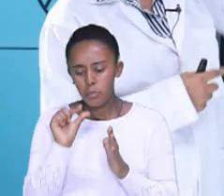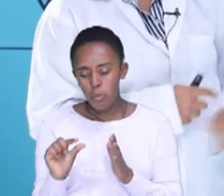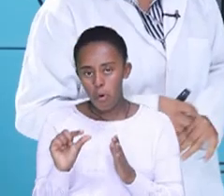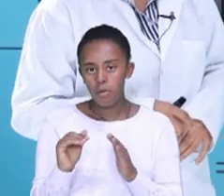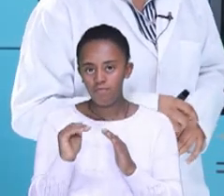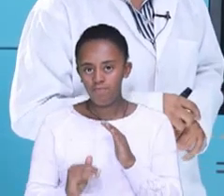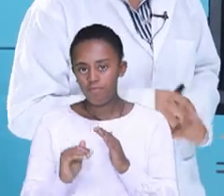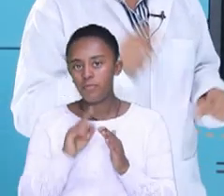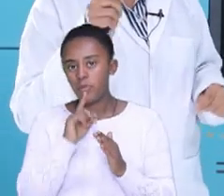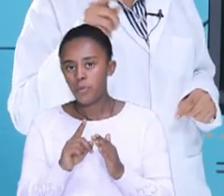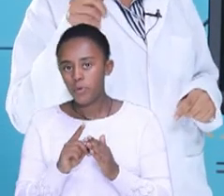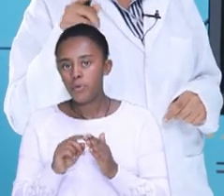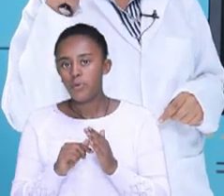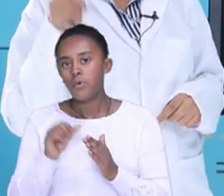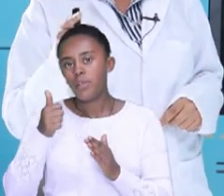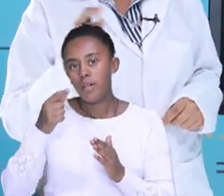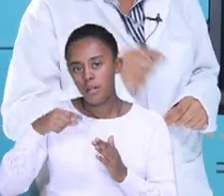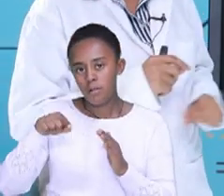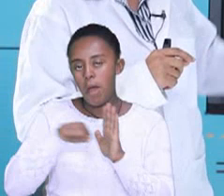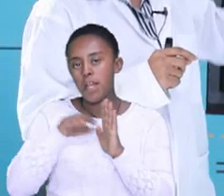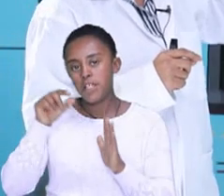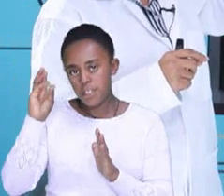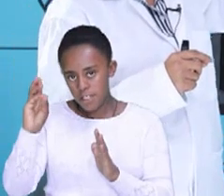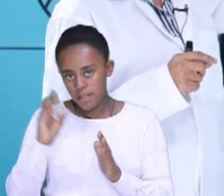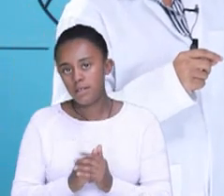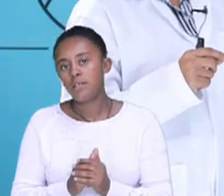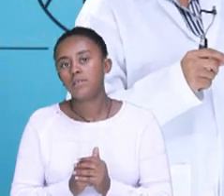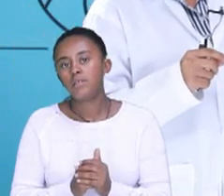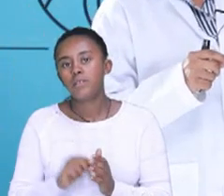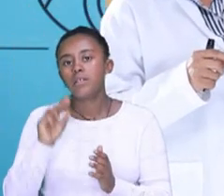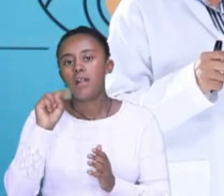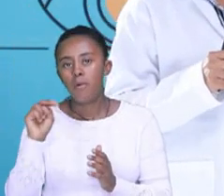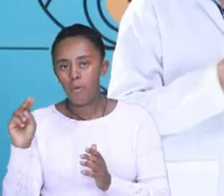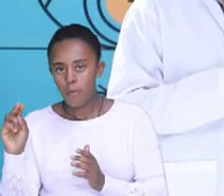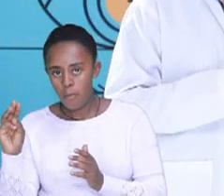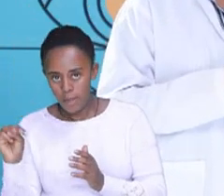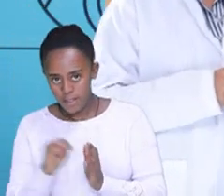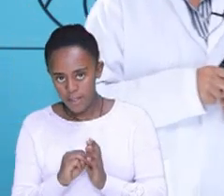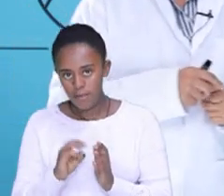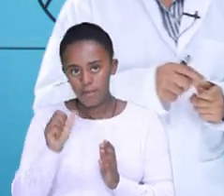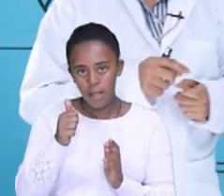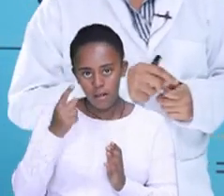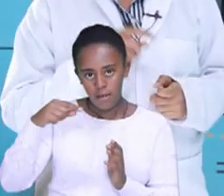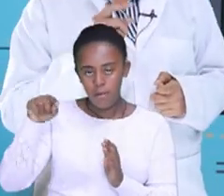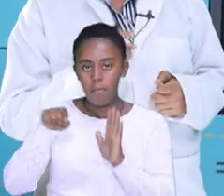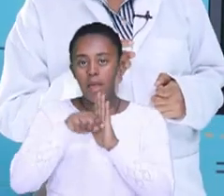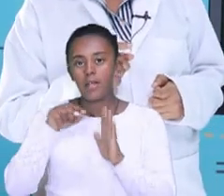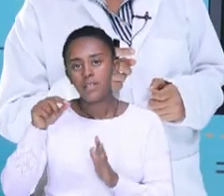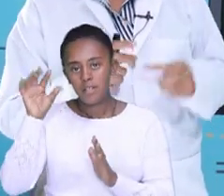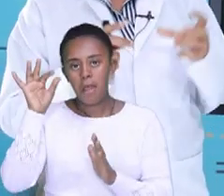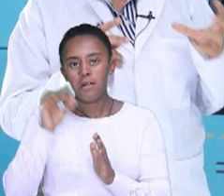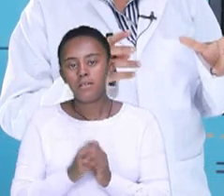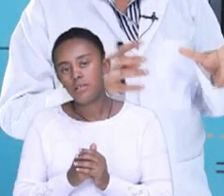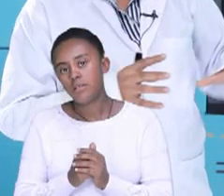of millimeter is 10 raised to -6, and nanometer is 10 raised to